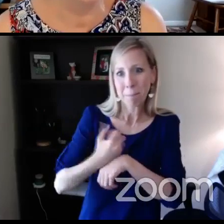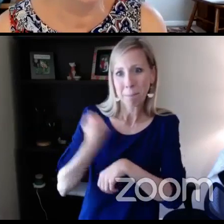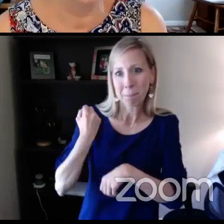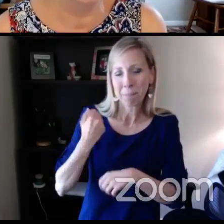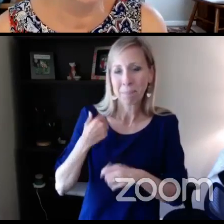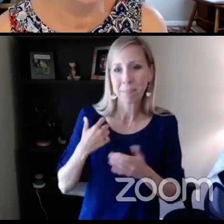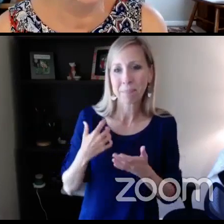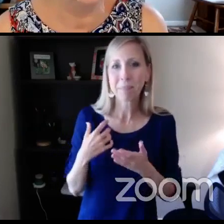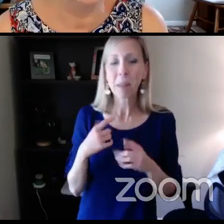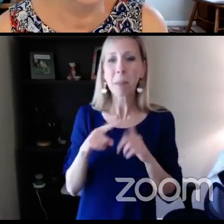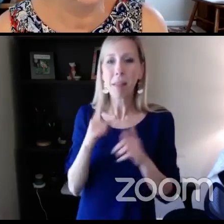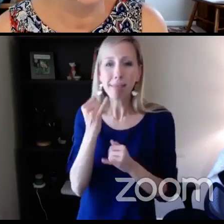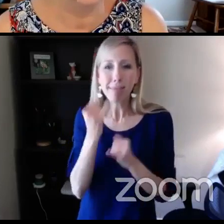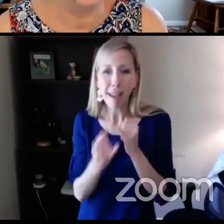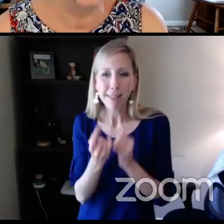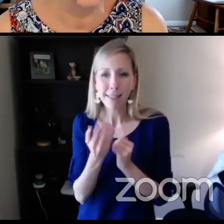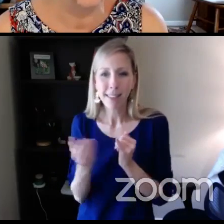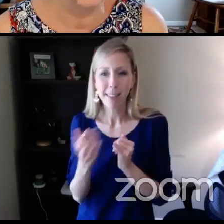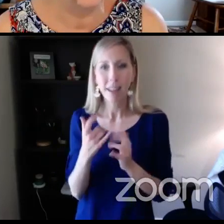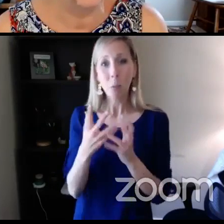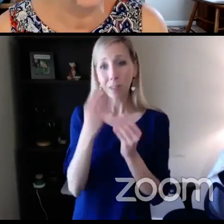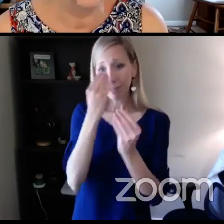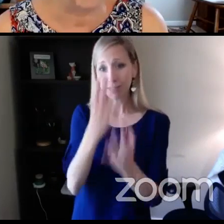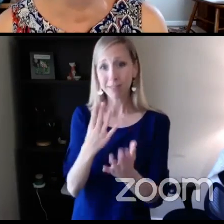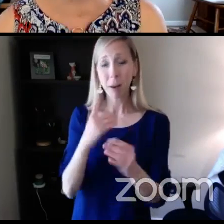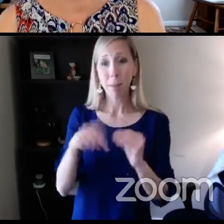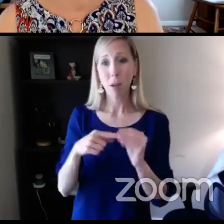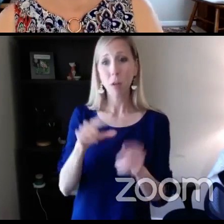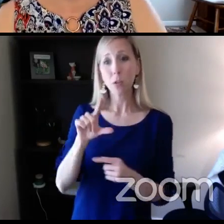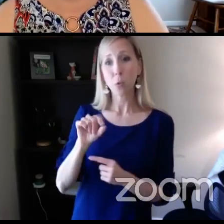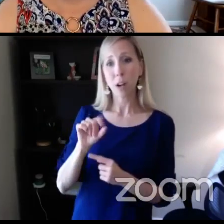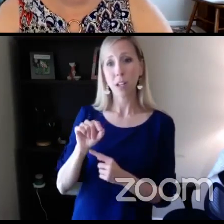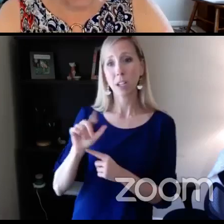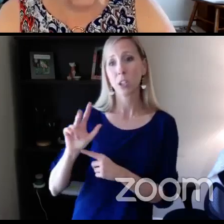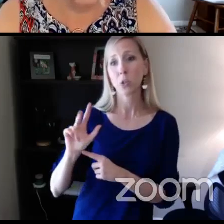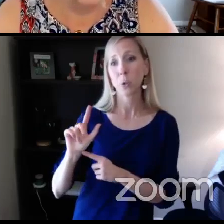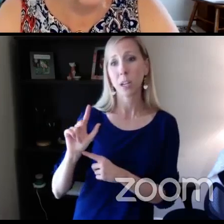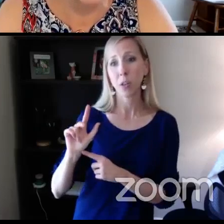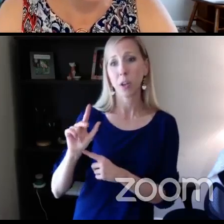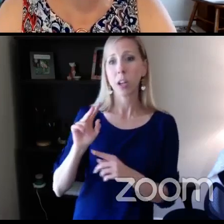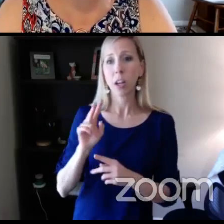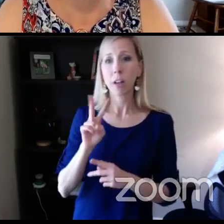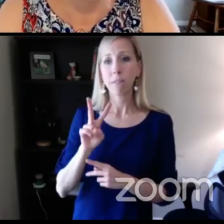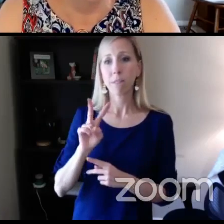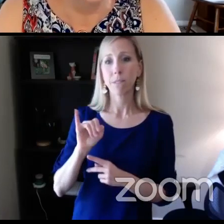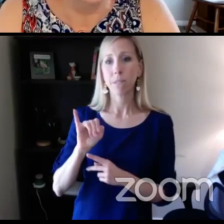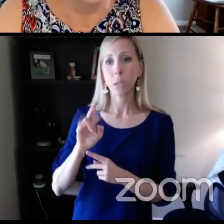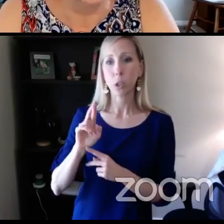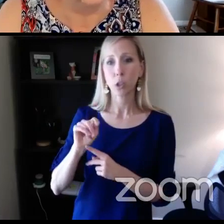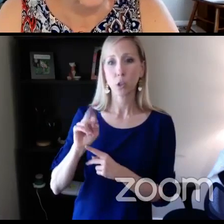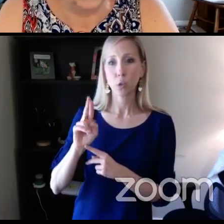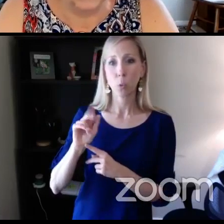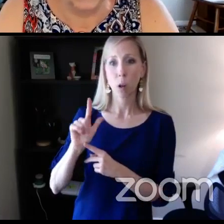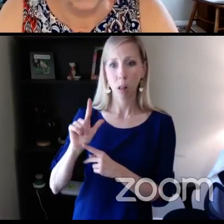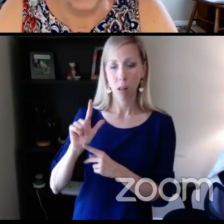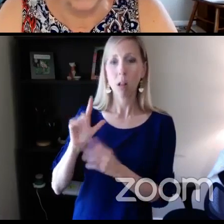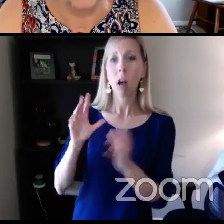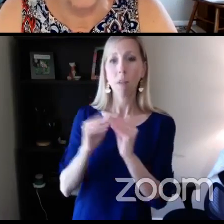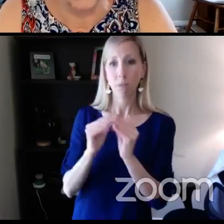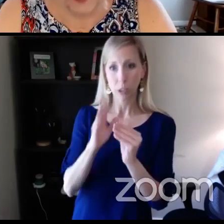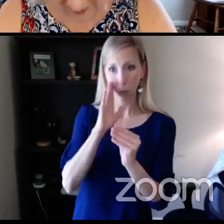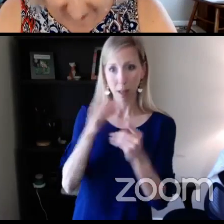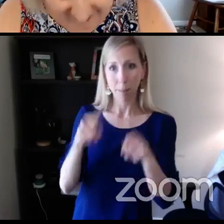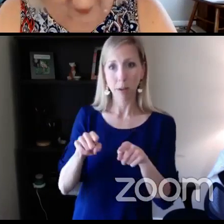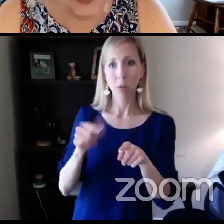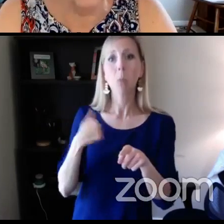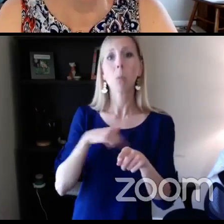thing is the 2023 virtual conference. Just wanted to mention that we have 14 different